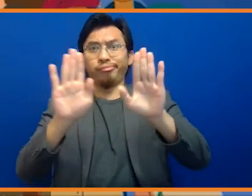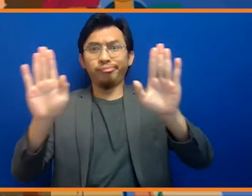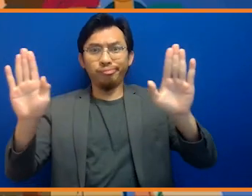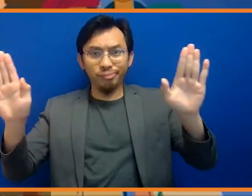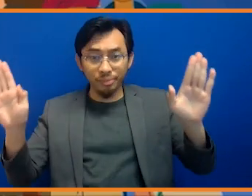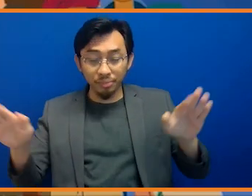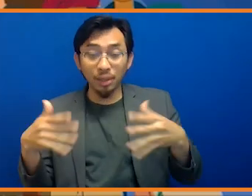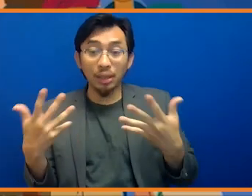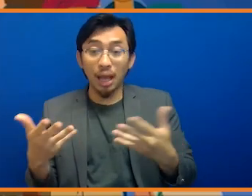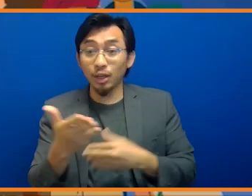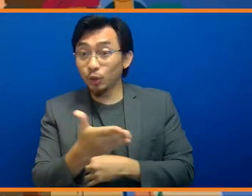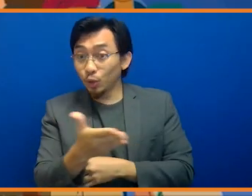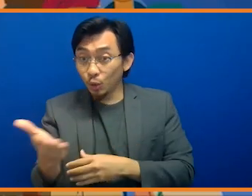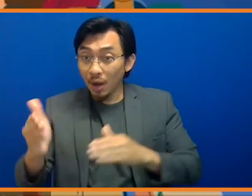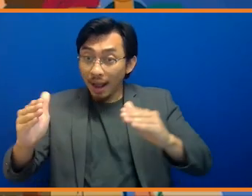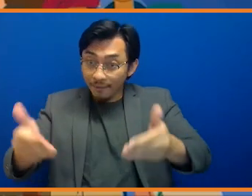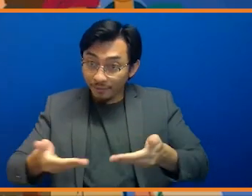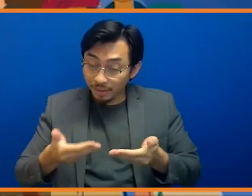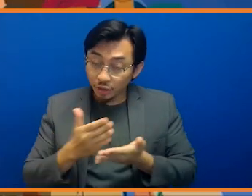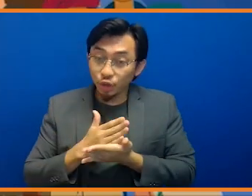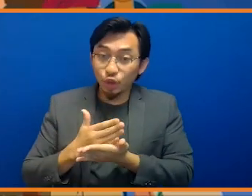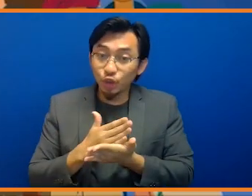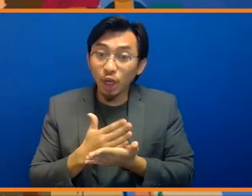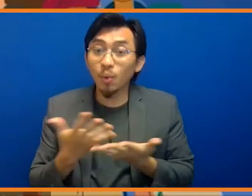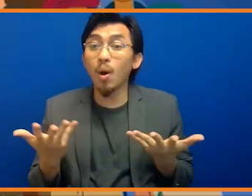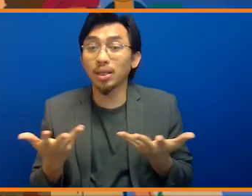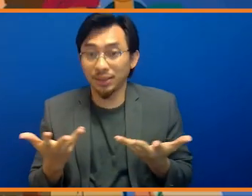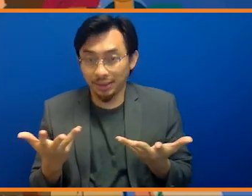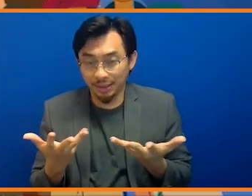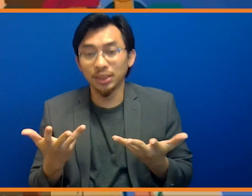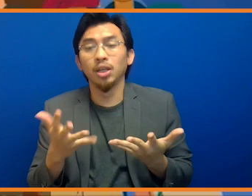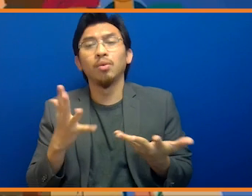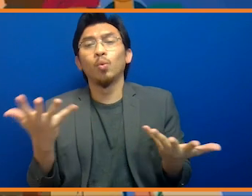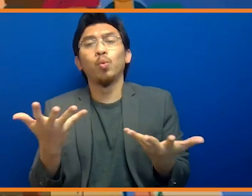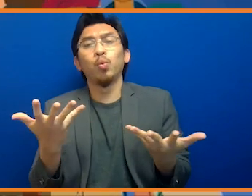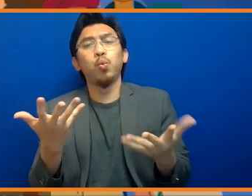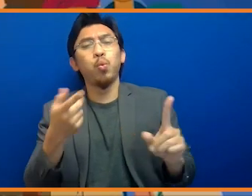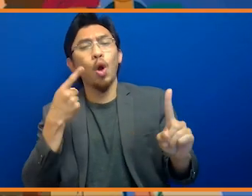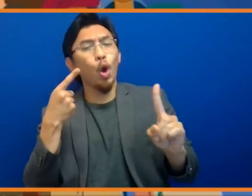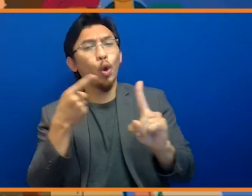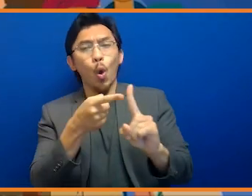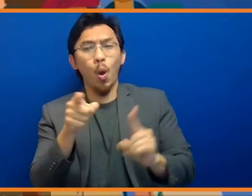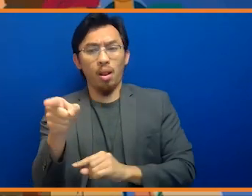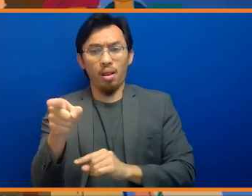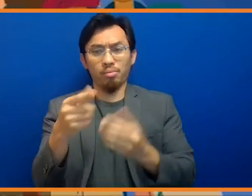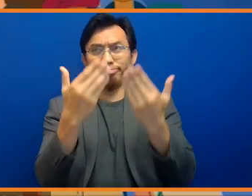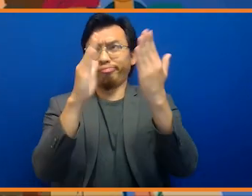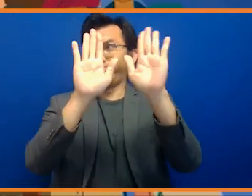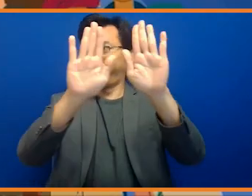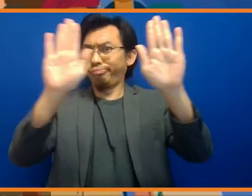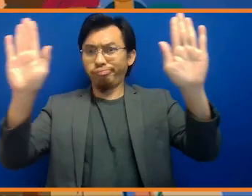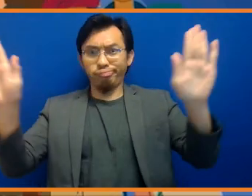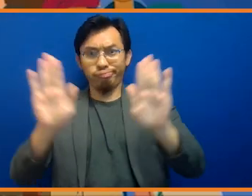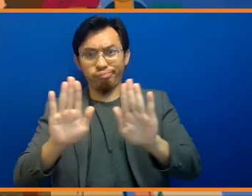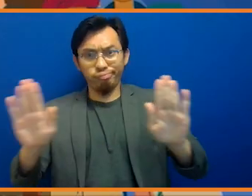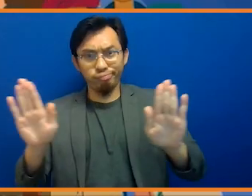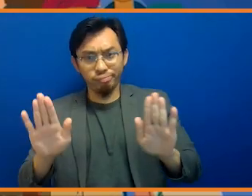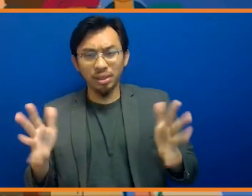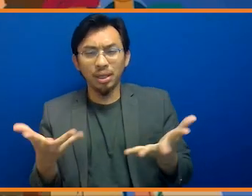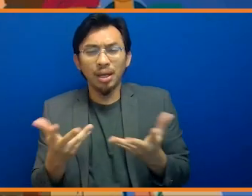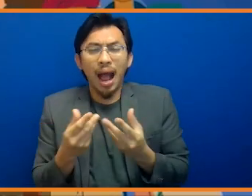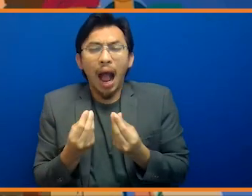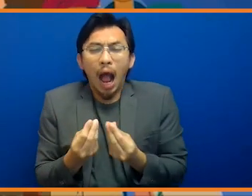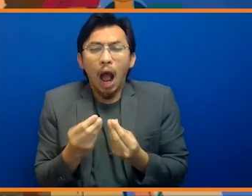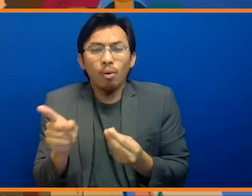And then participants are invited to share about what is the goals of the exhibition and how it